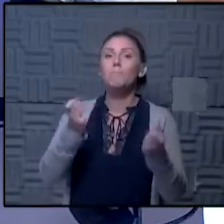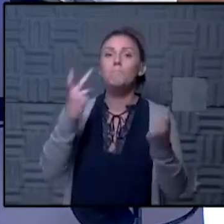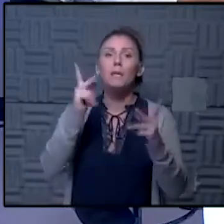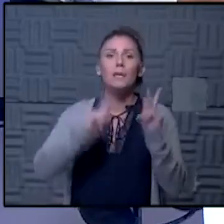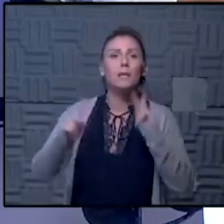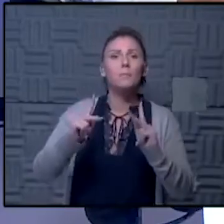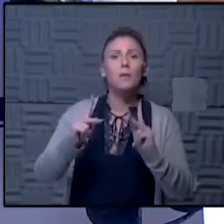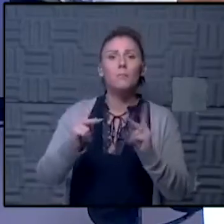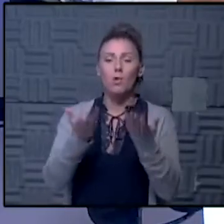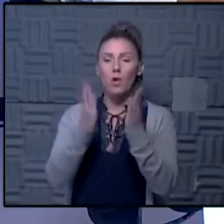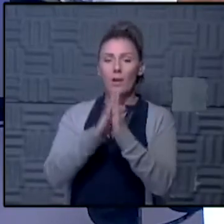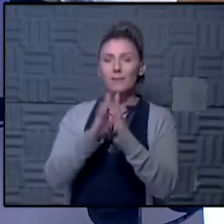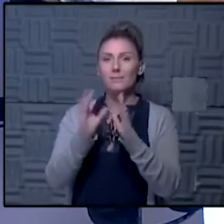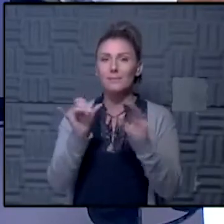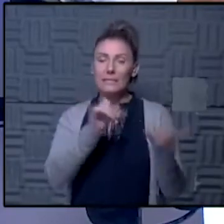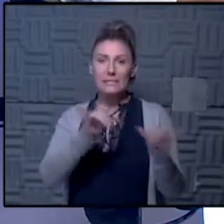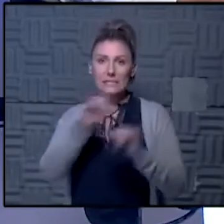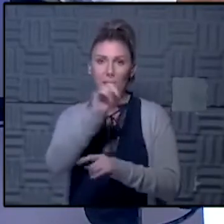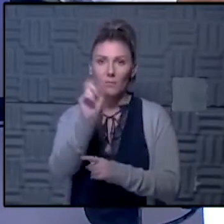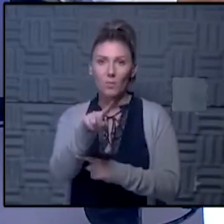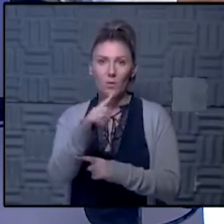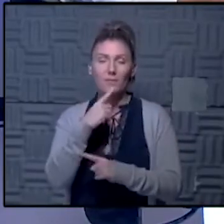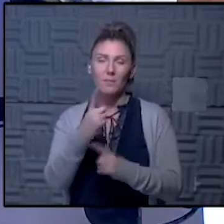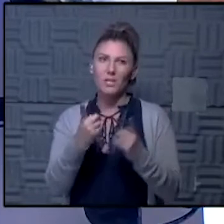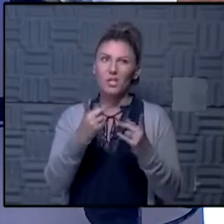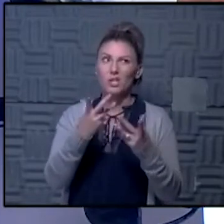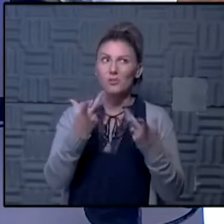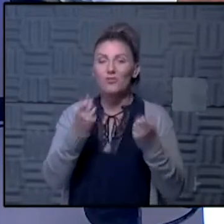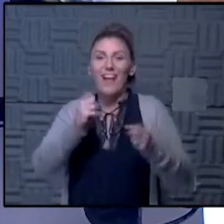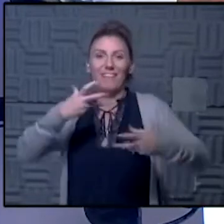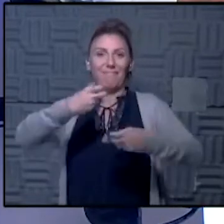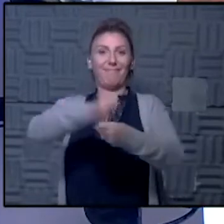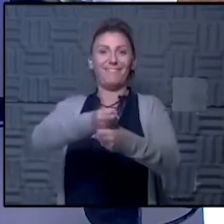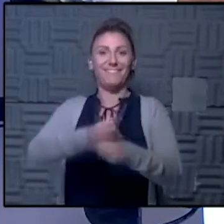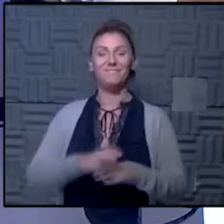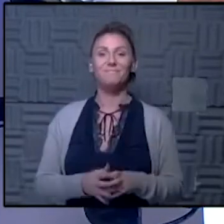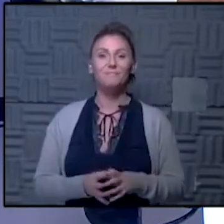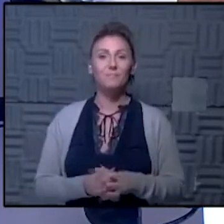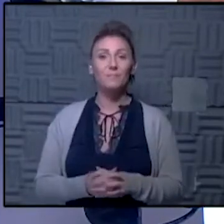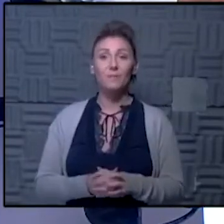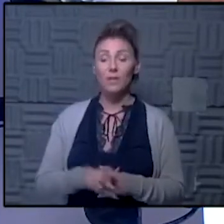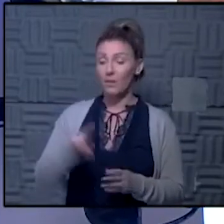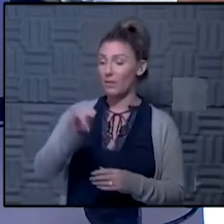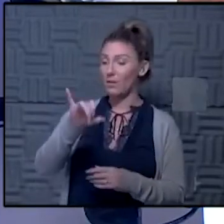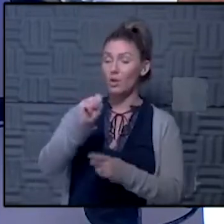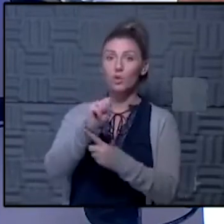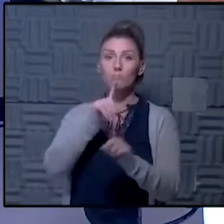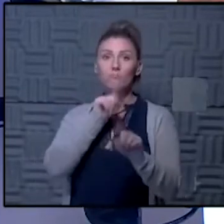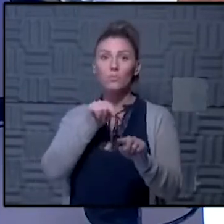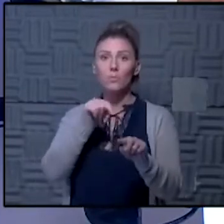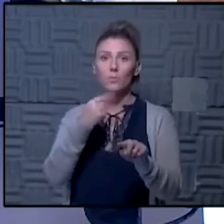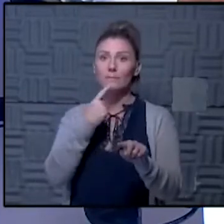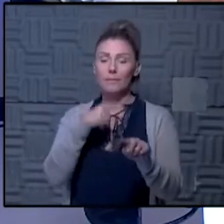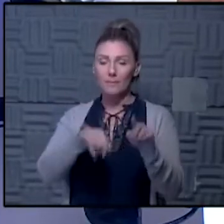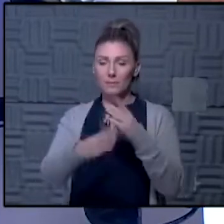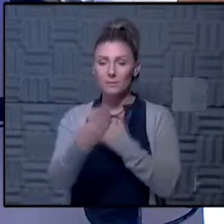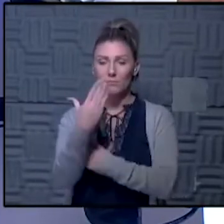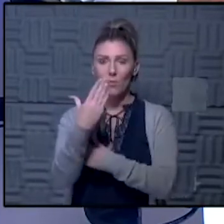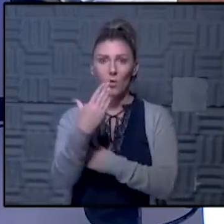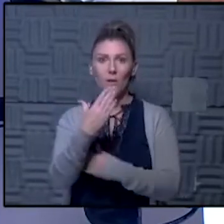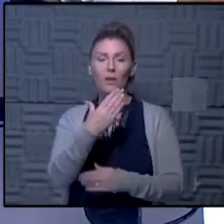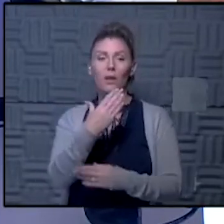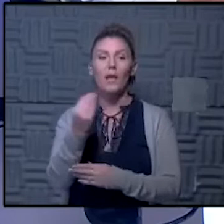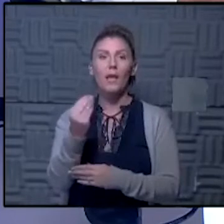people that are asking the same question, and let me tee it up, okay? News reports said this morning,